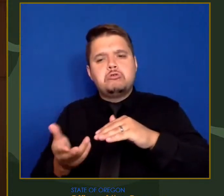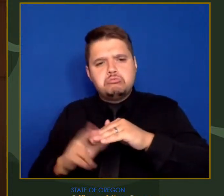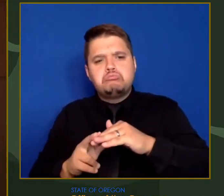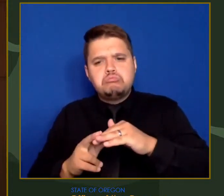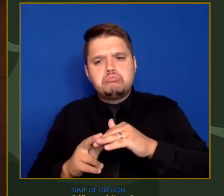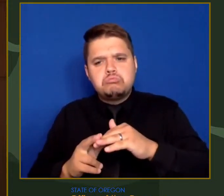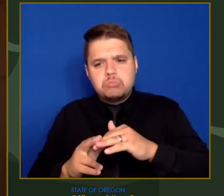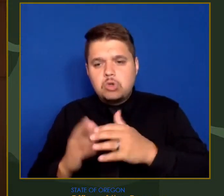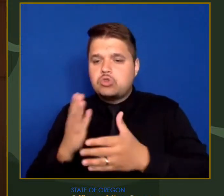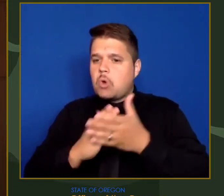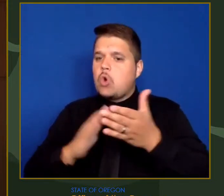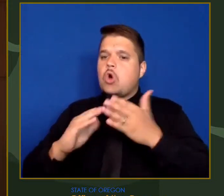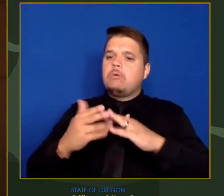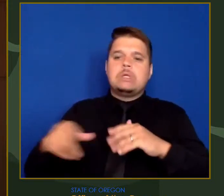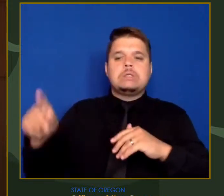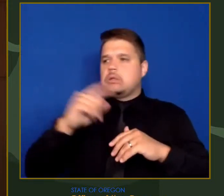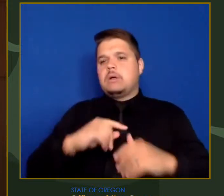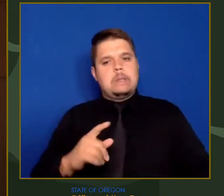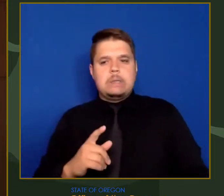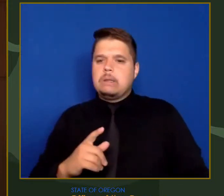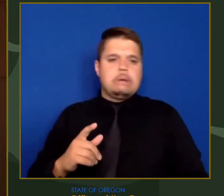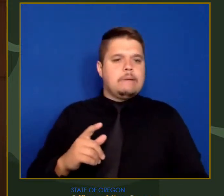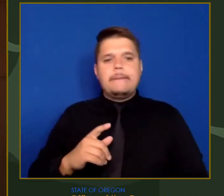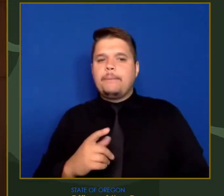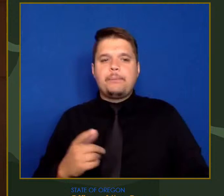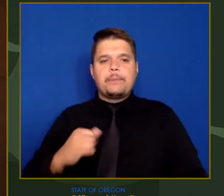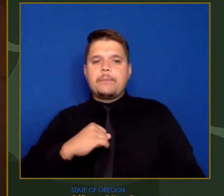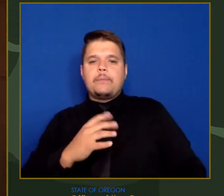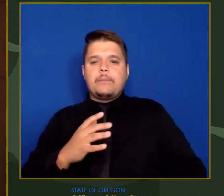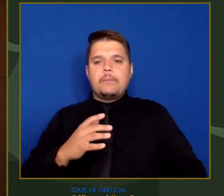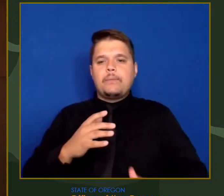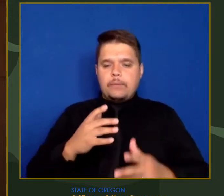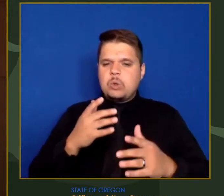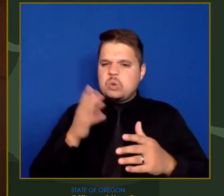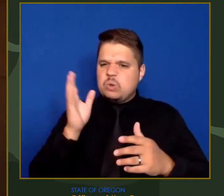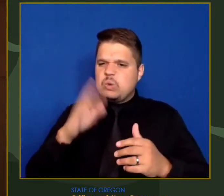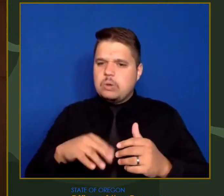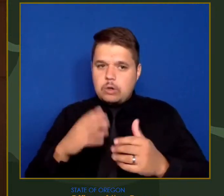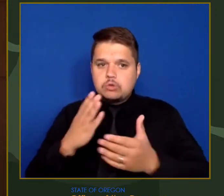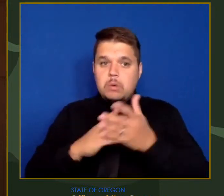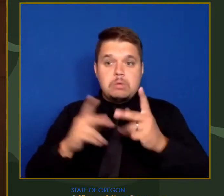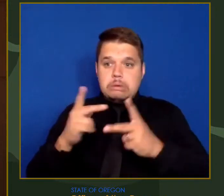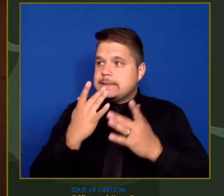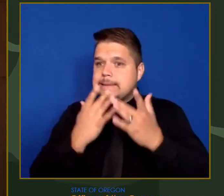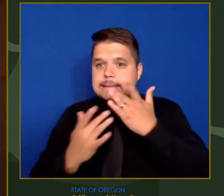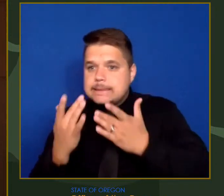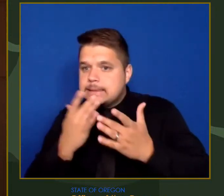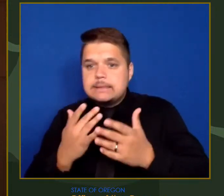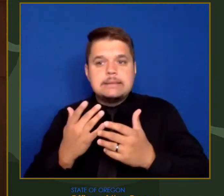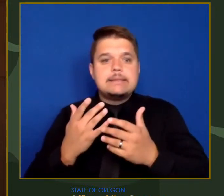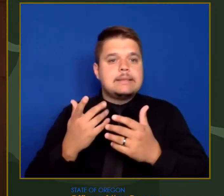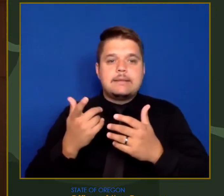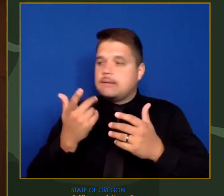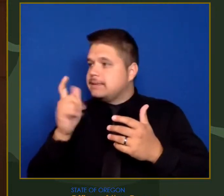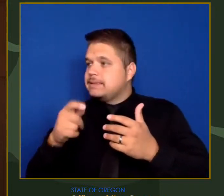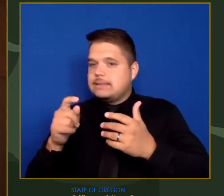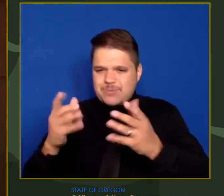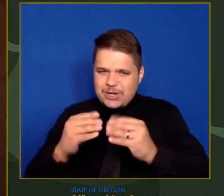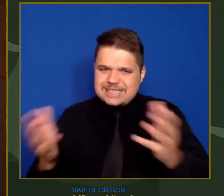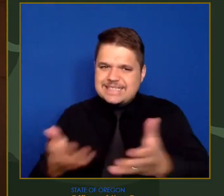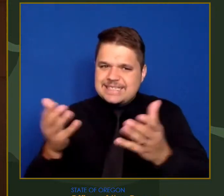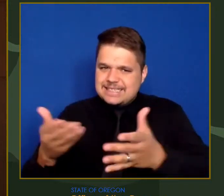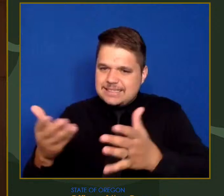challenging communities in terms of vaccination uptake. So that's a good thing. We're also looking at partnerships